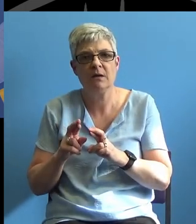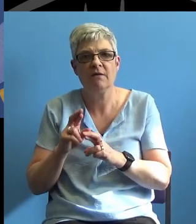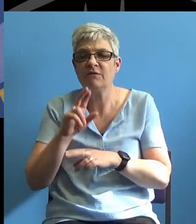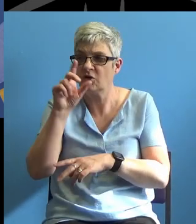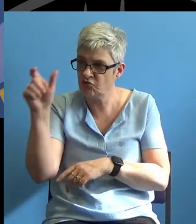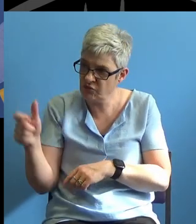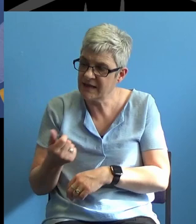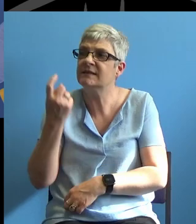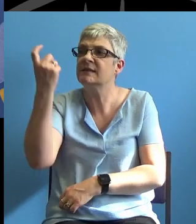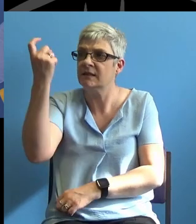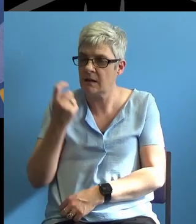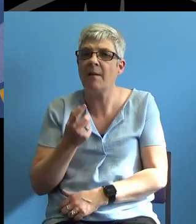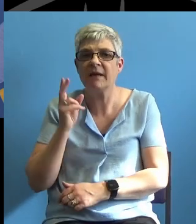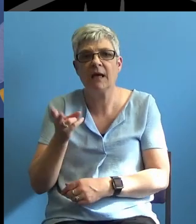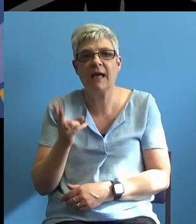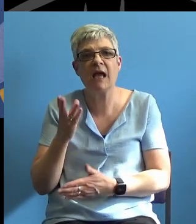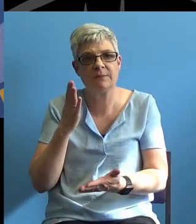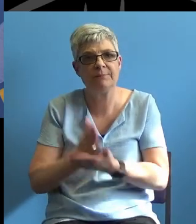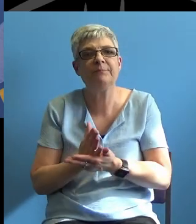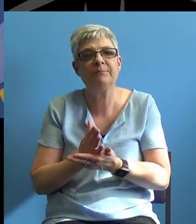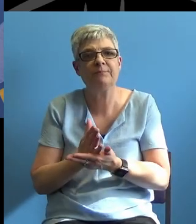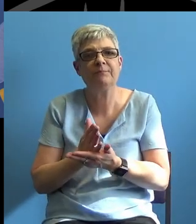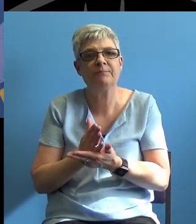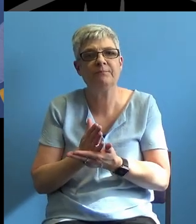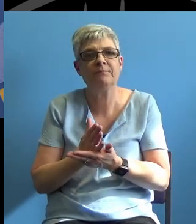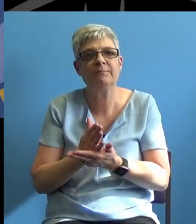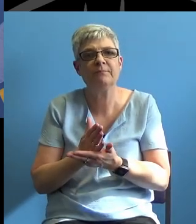For Christ is coming again.